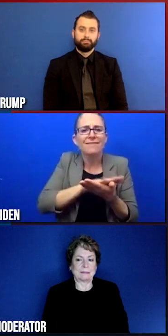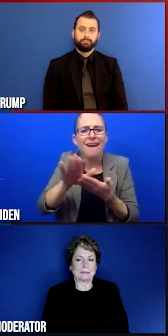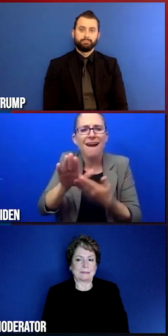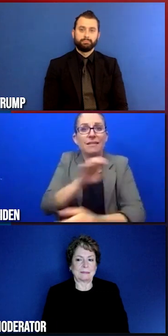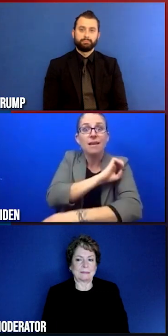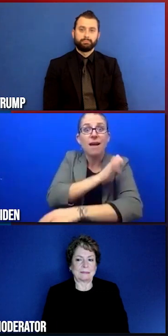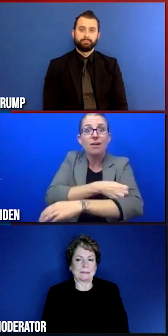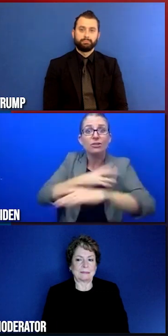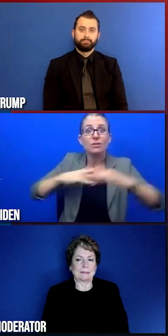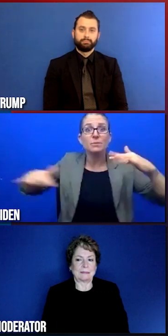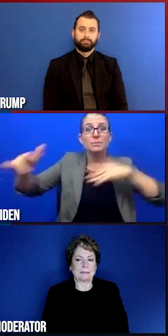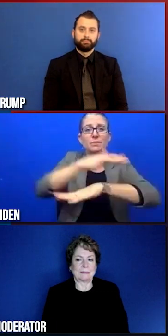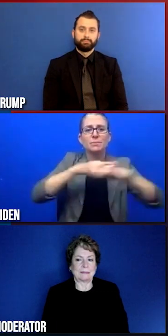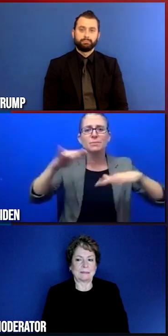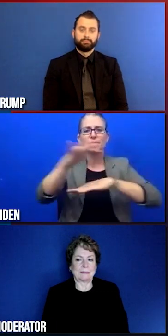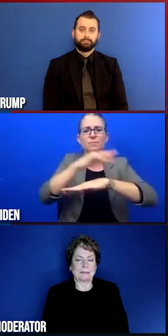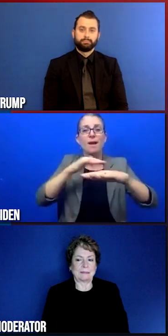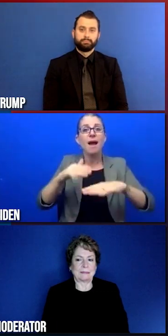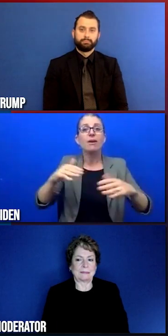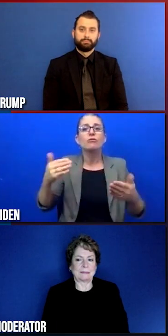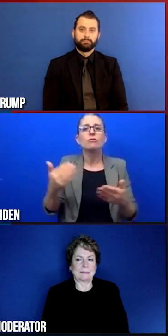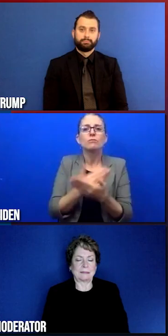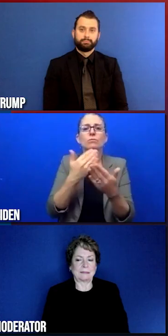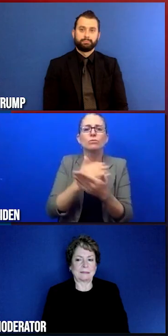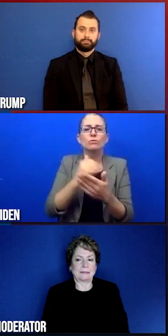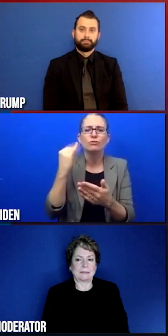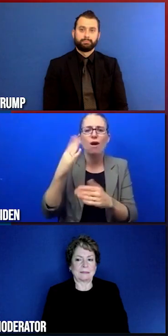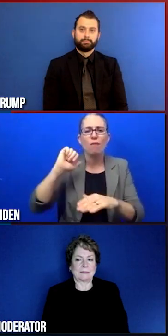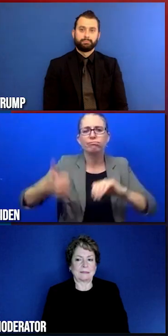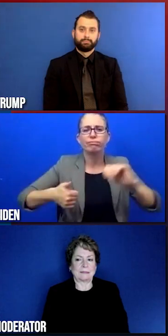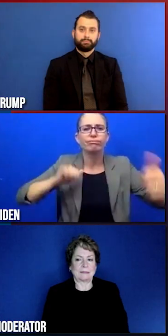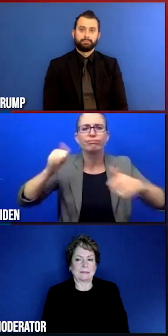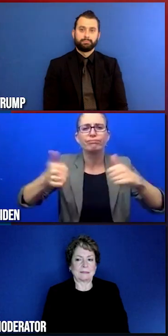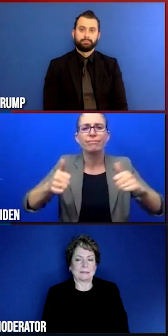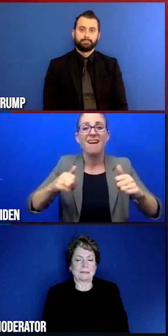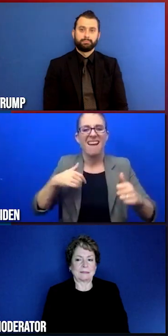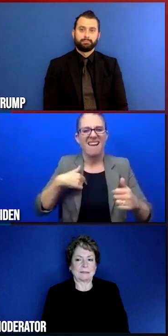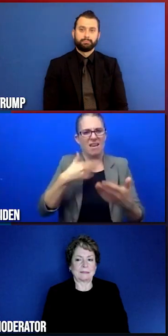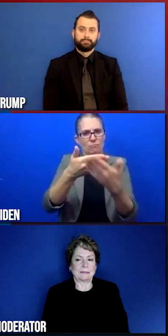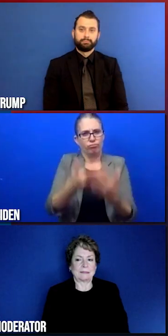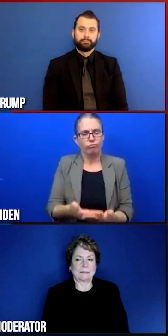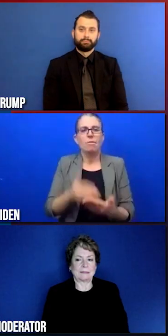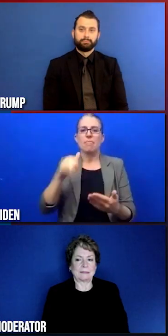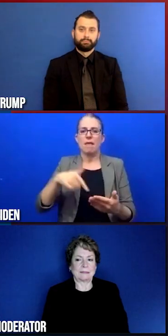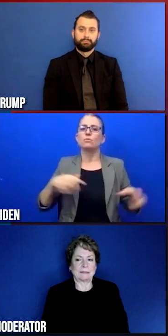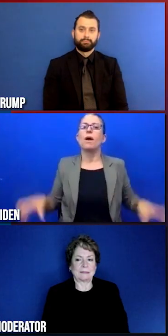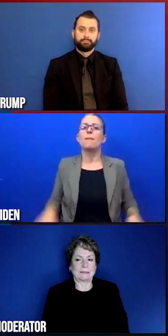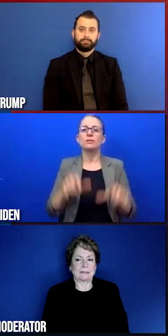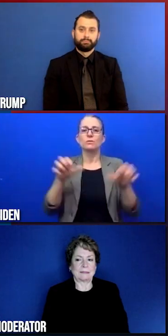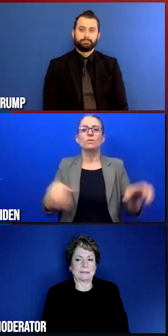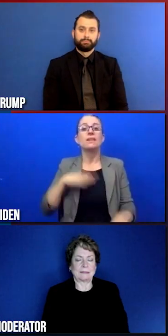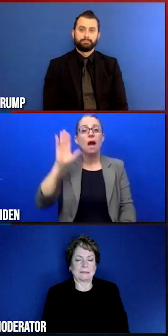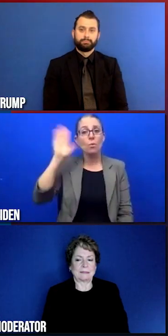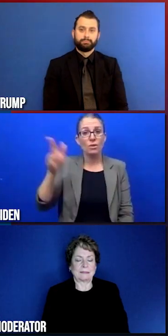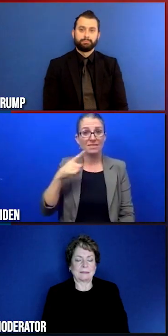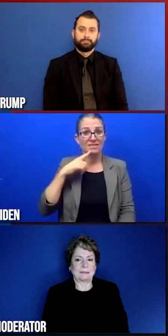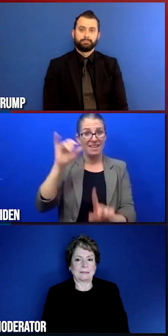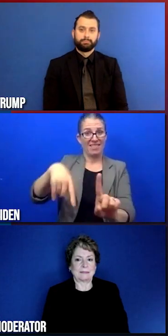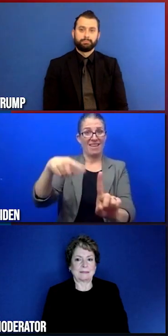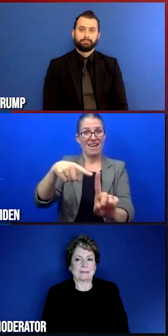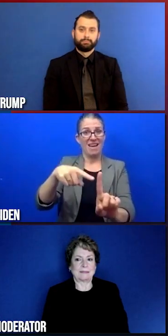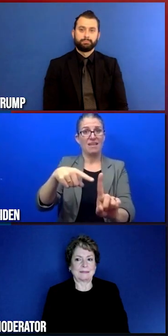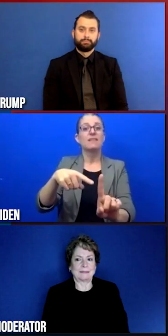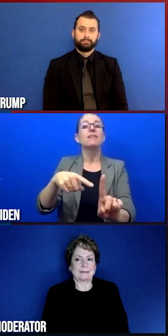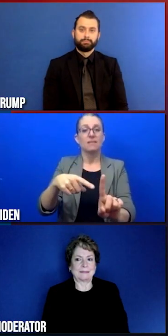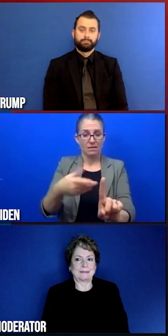jobs. And that's the fact. That's what we're going to do. And I'm going to say, as I said at the beginning, what is on the ballot here is the